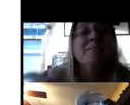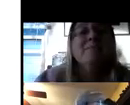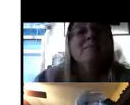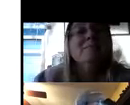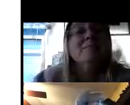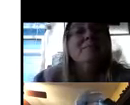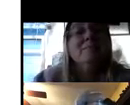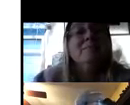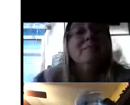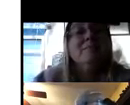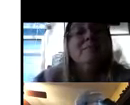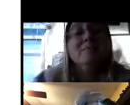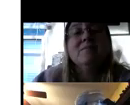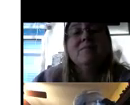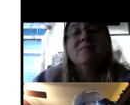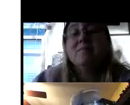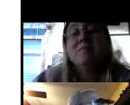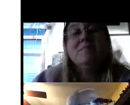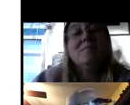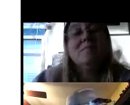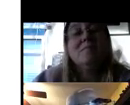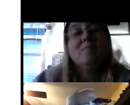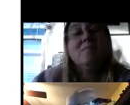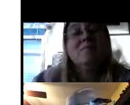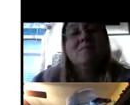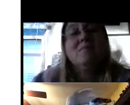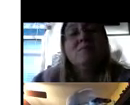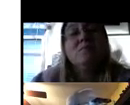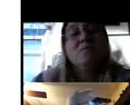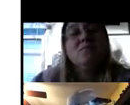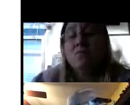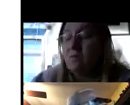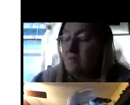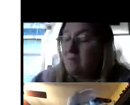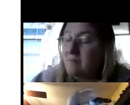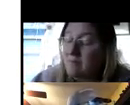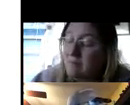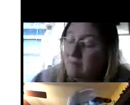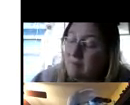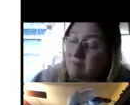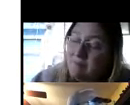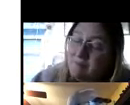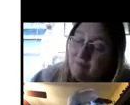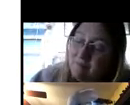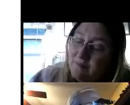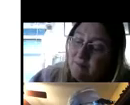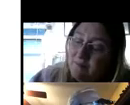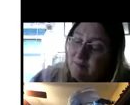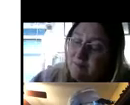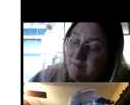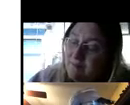Because there are many churches that if it was a different time, I wouldn't be even allowed to go, and that